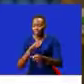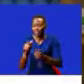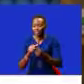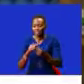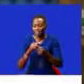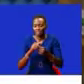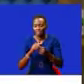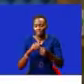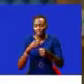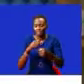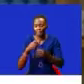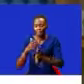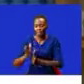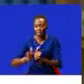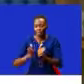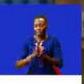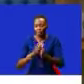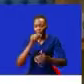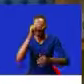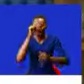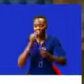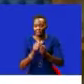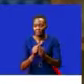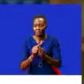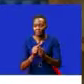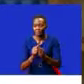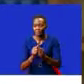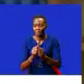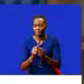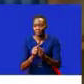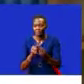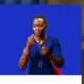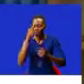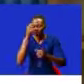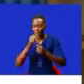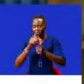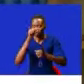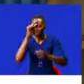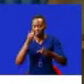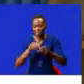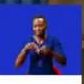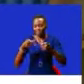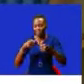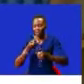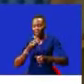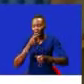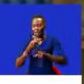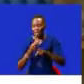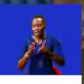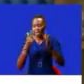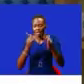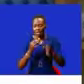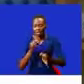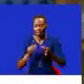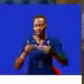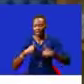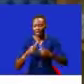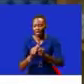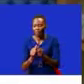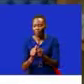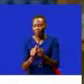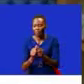integration with the government in collaboration, because government also supply drugs. But now when we have a